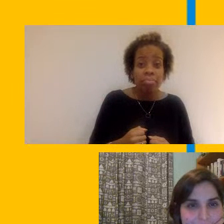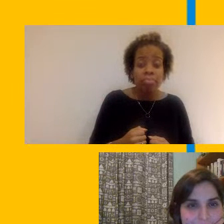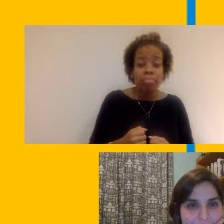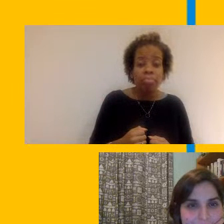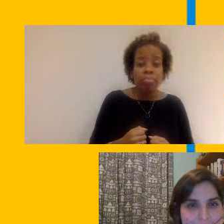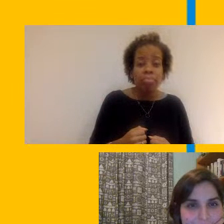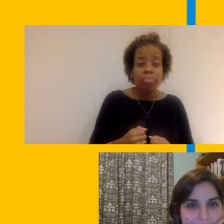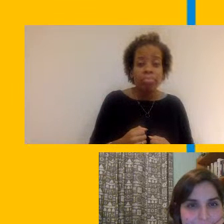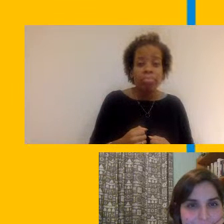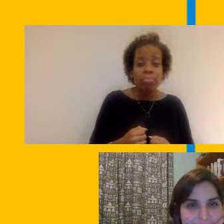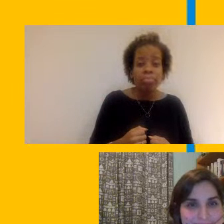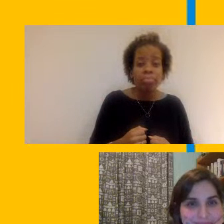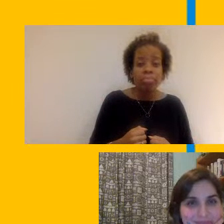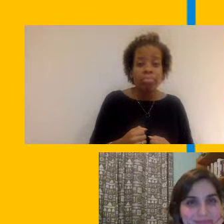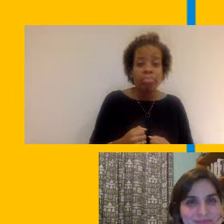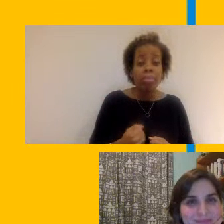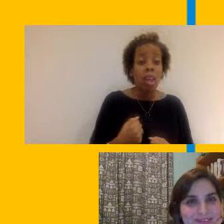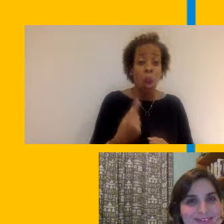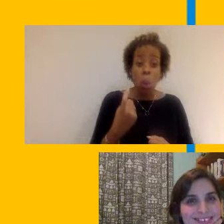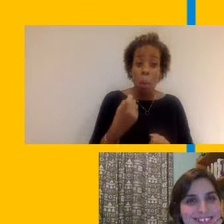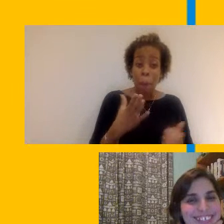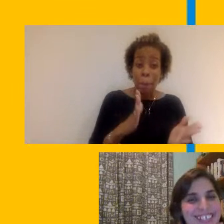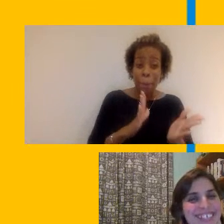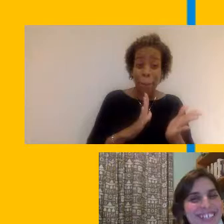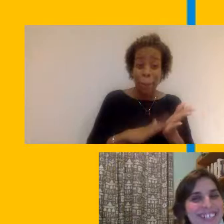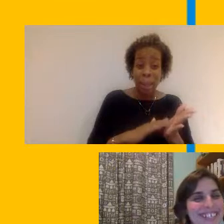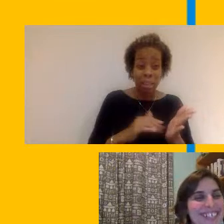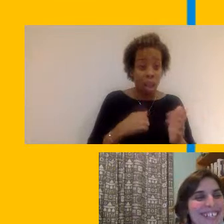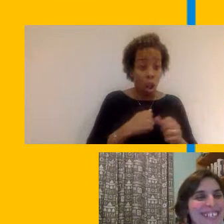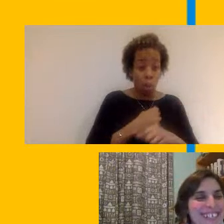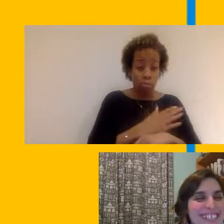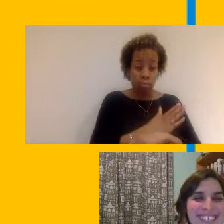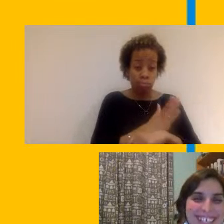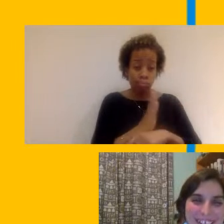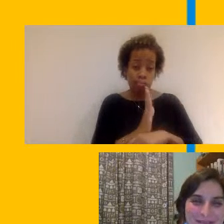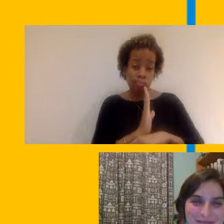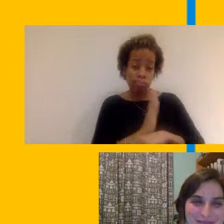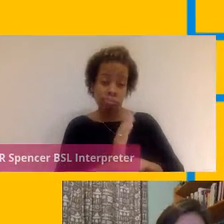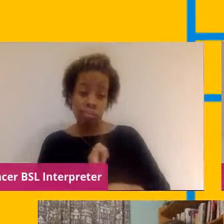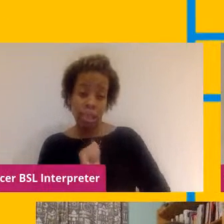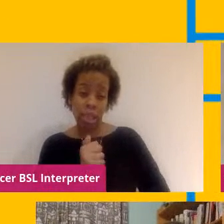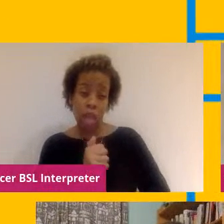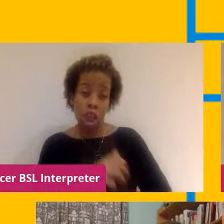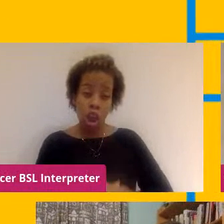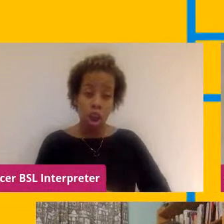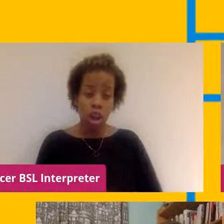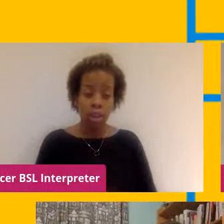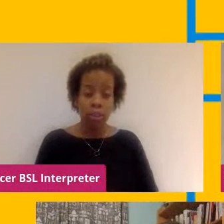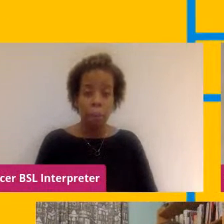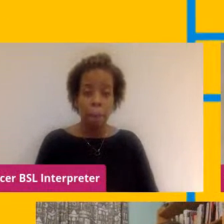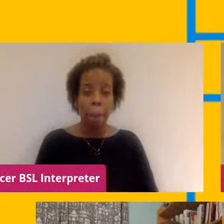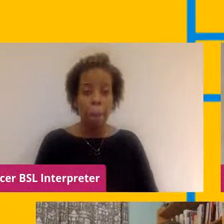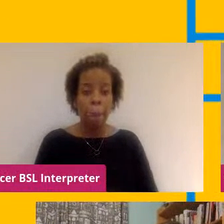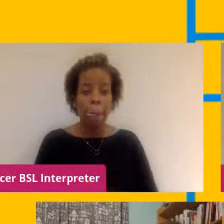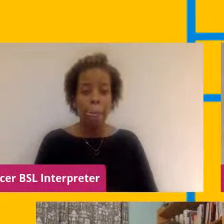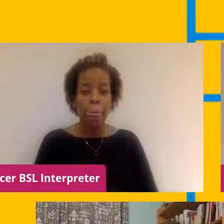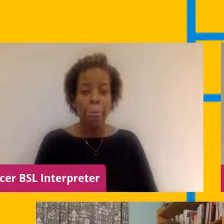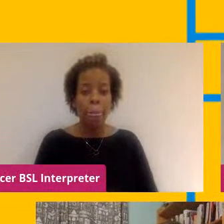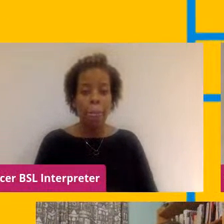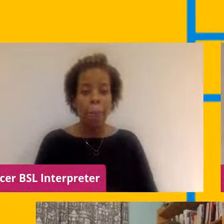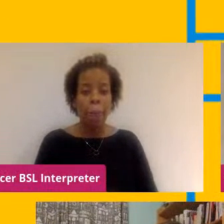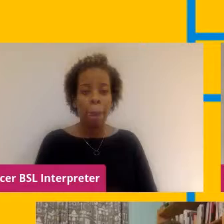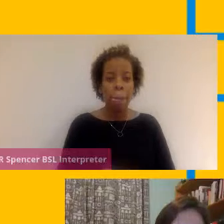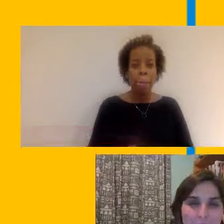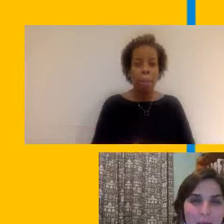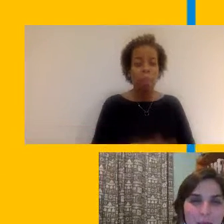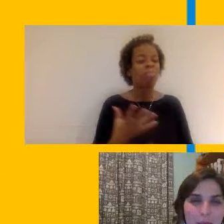I will take them now. We have 1 more minute, and I always like to go up to the up to the time limit, if not over. but it